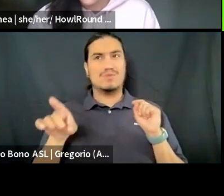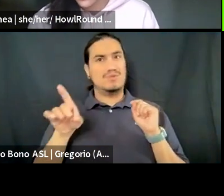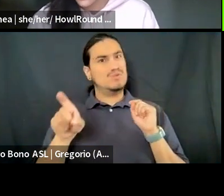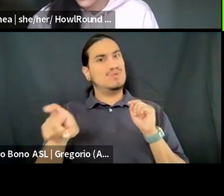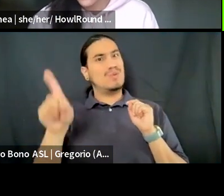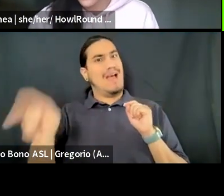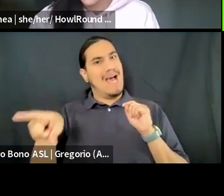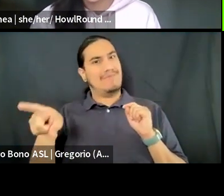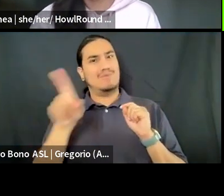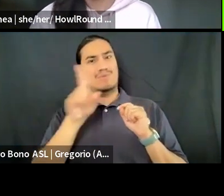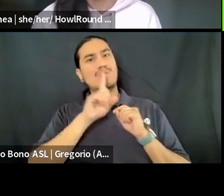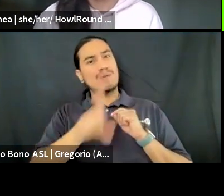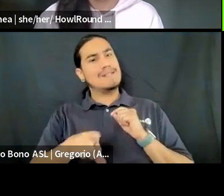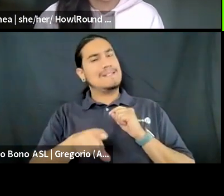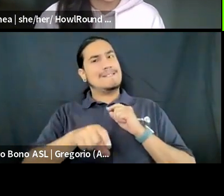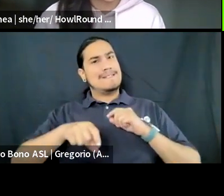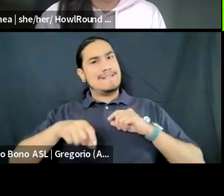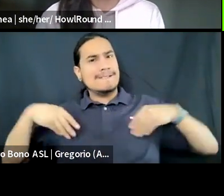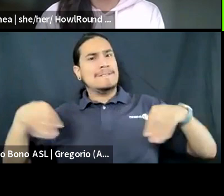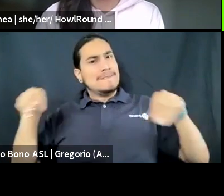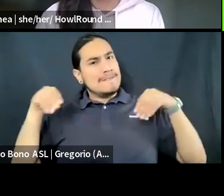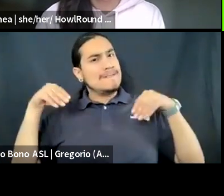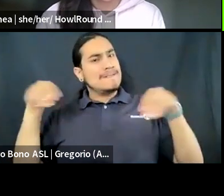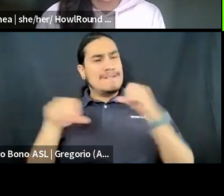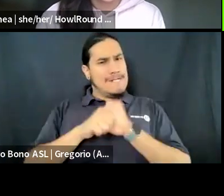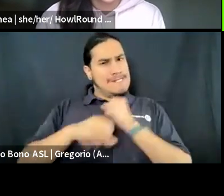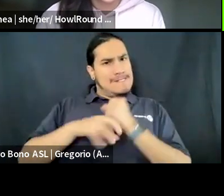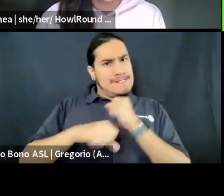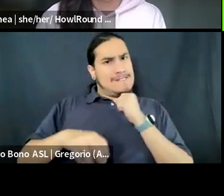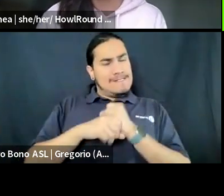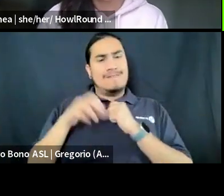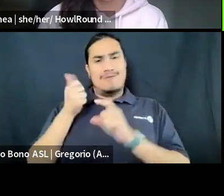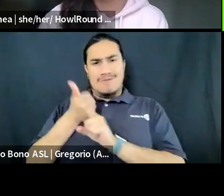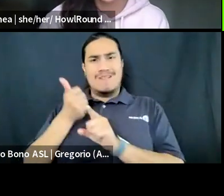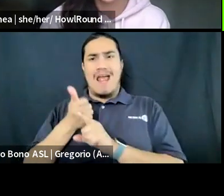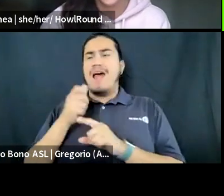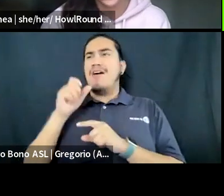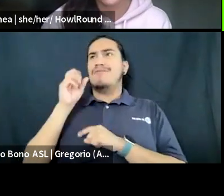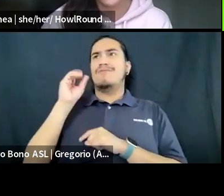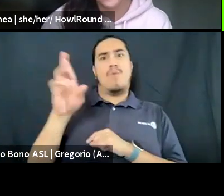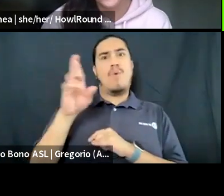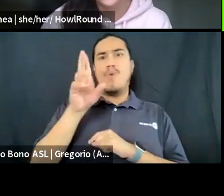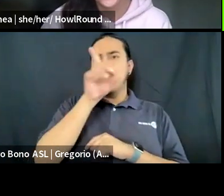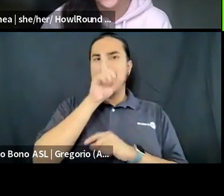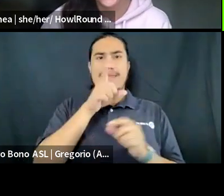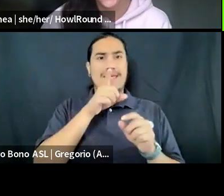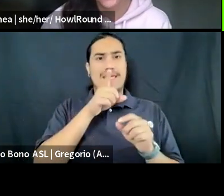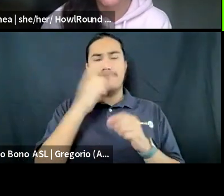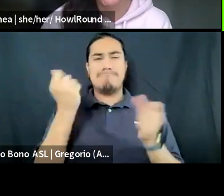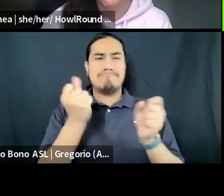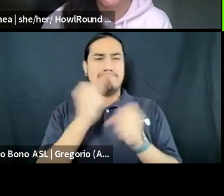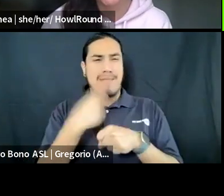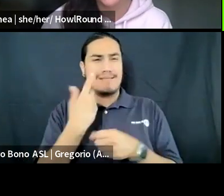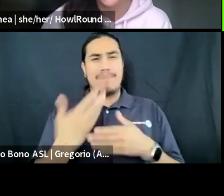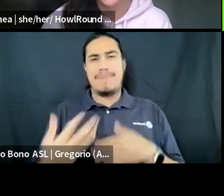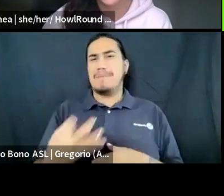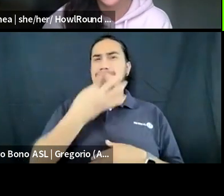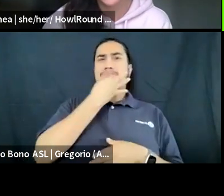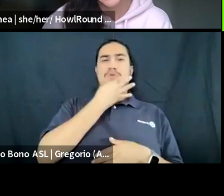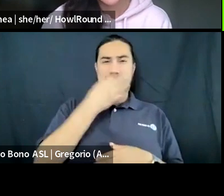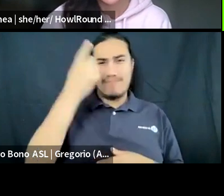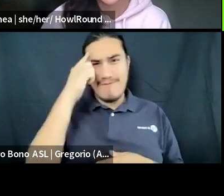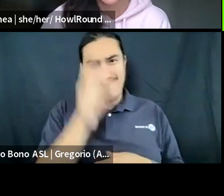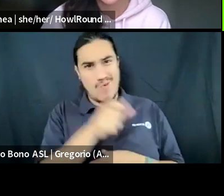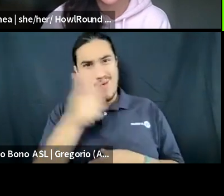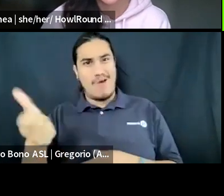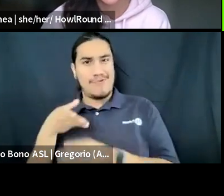reinvent yourself, you know, or somehow break out into this other area. And I save the drama for the page. You know, I don't